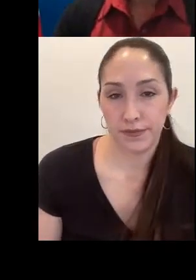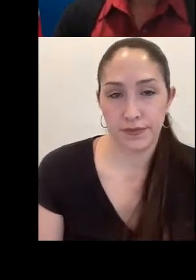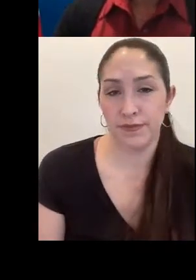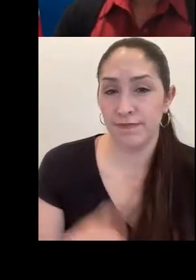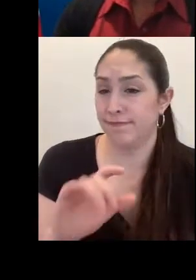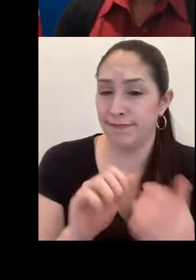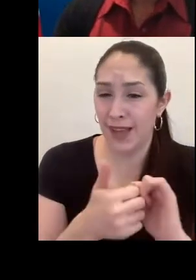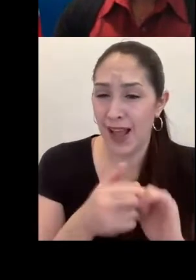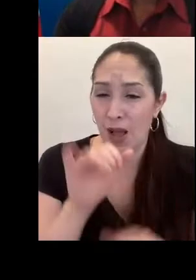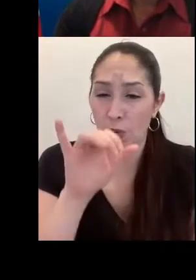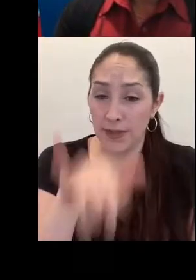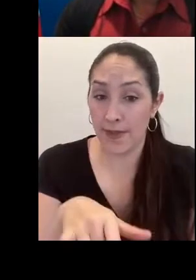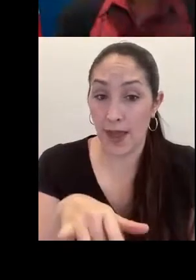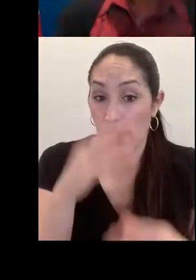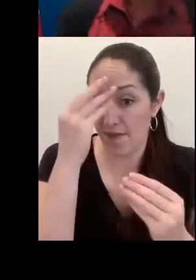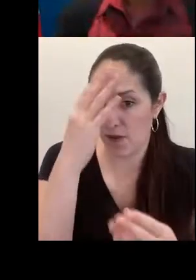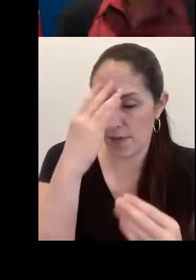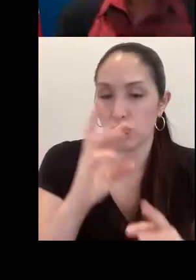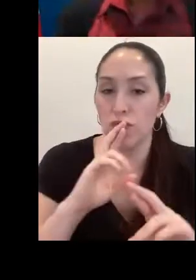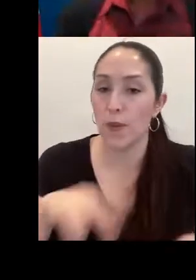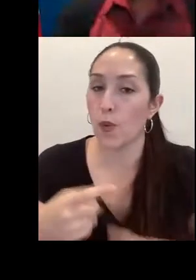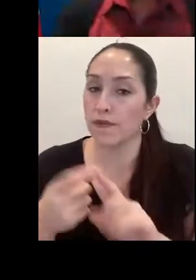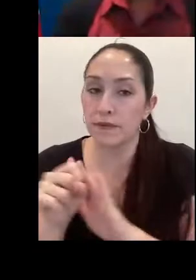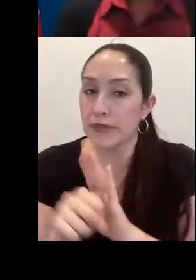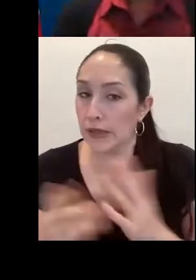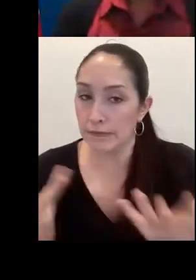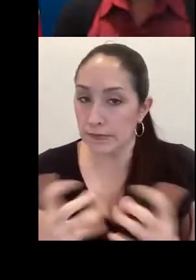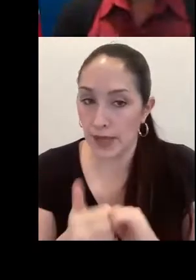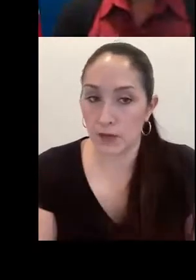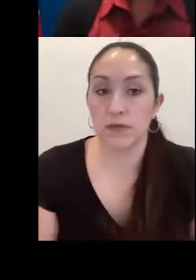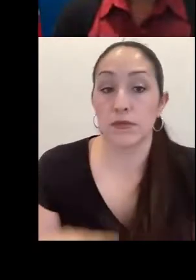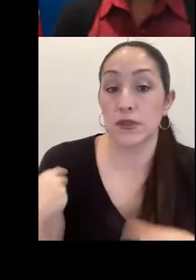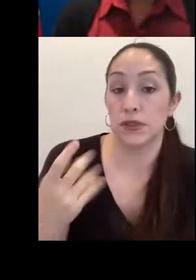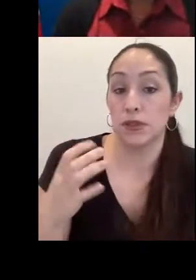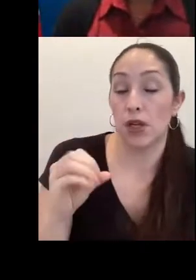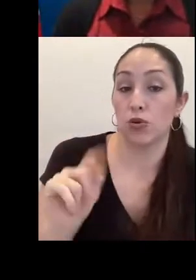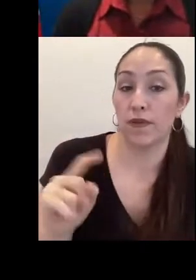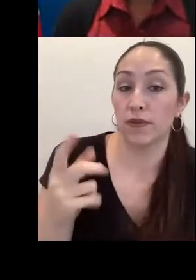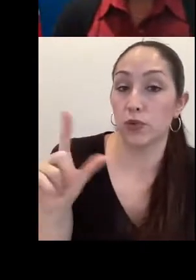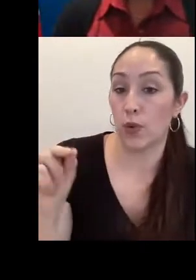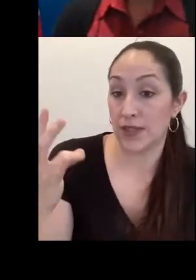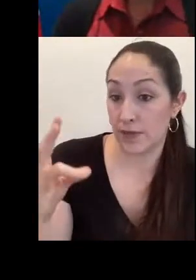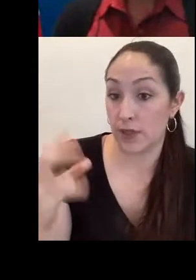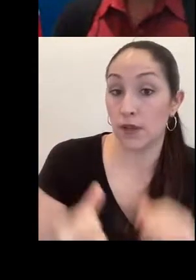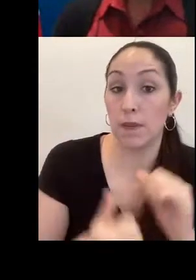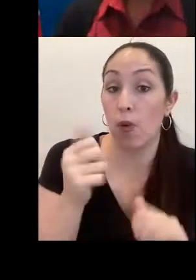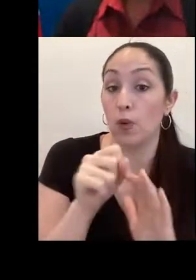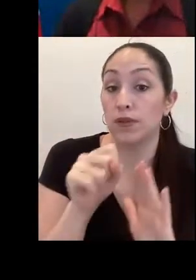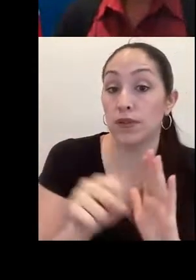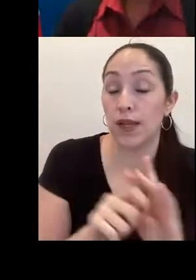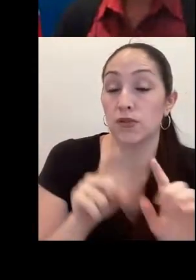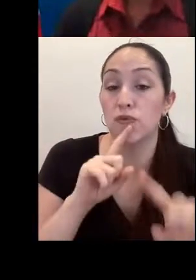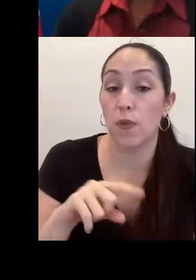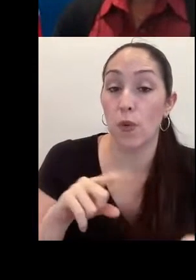state. So since October 1st, 2017, most states report to us the first of the month the